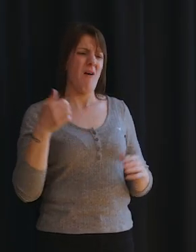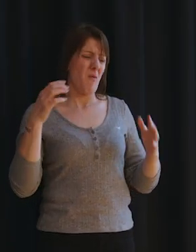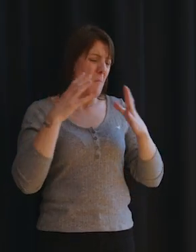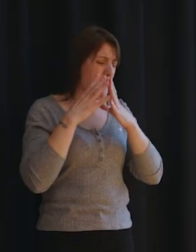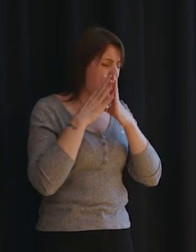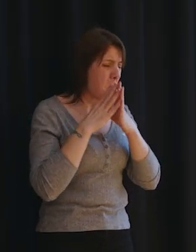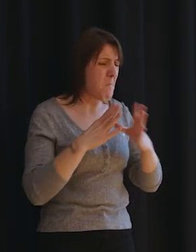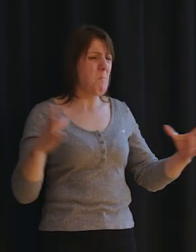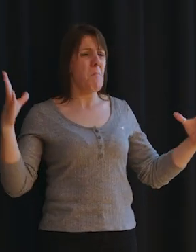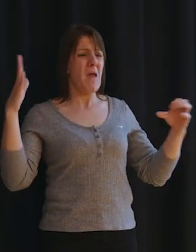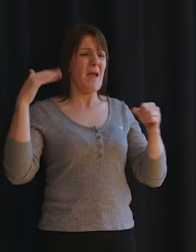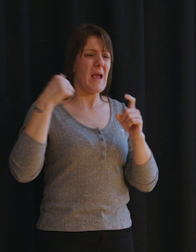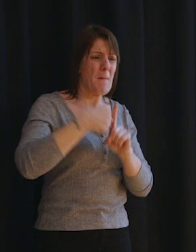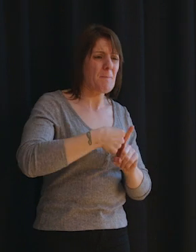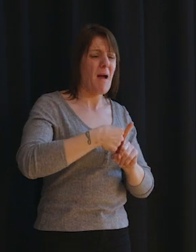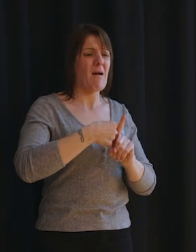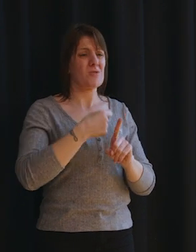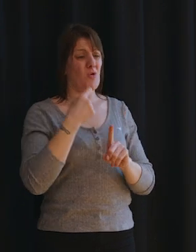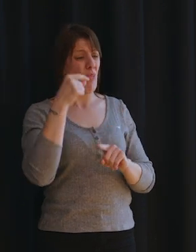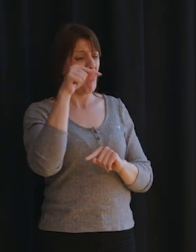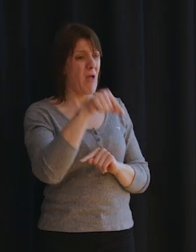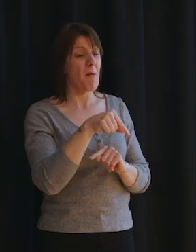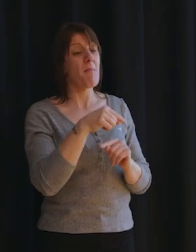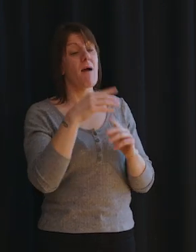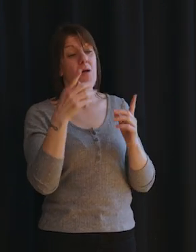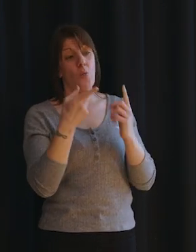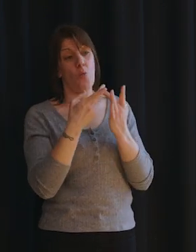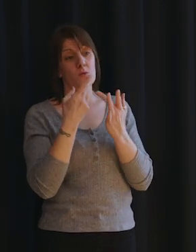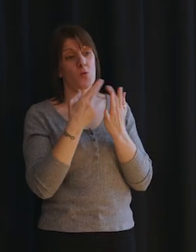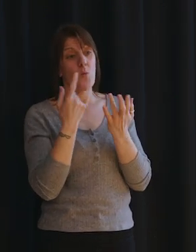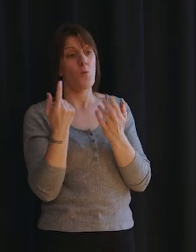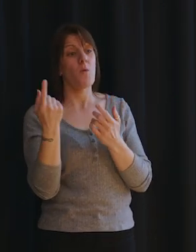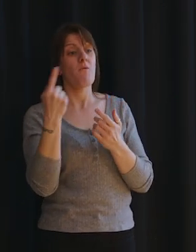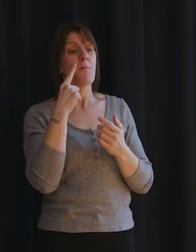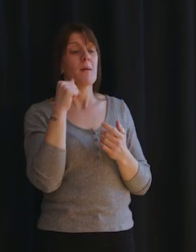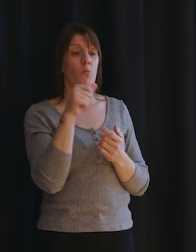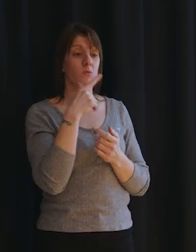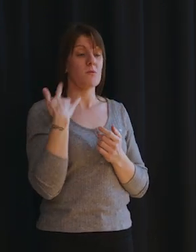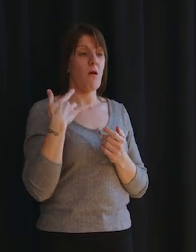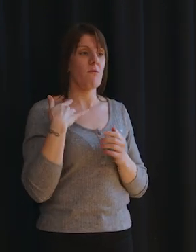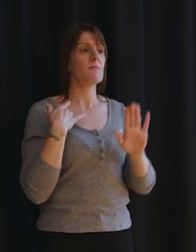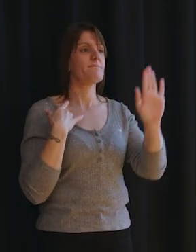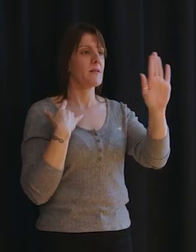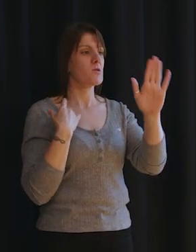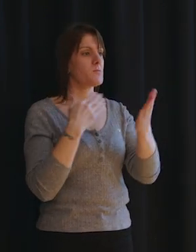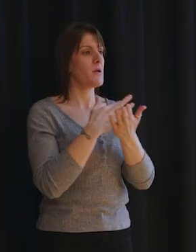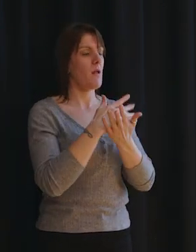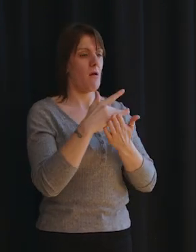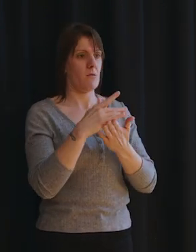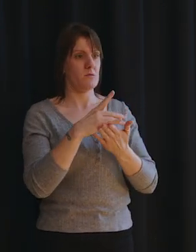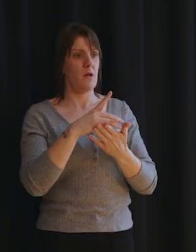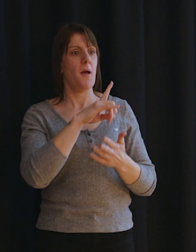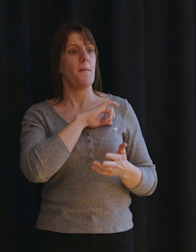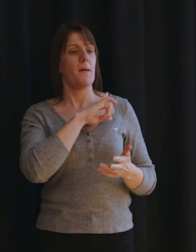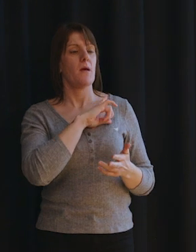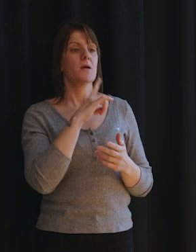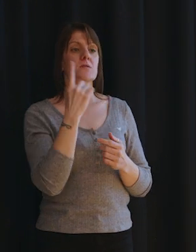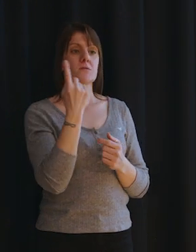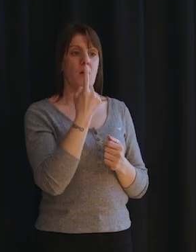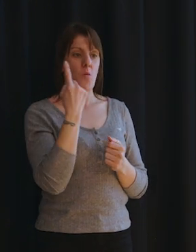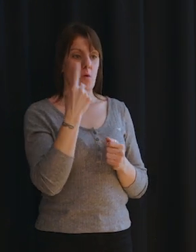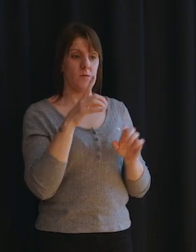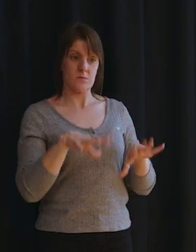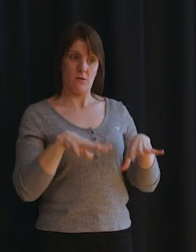them or someone else's life as well. And just to be clear, just because someone starts off kind of with